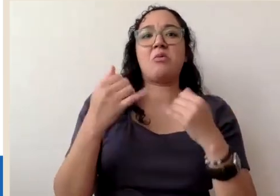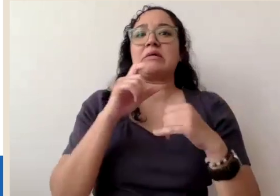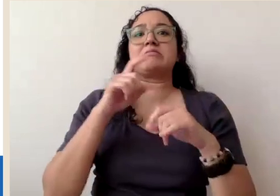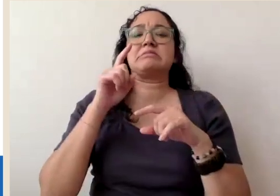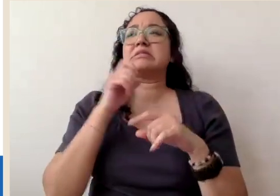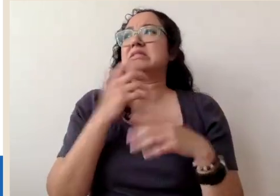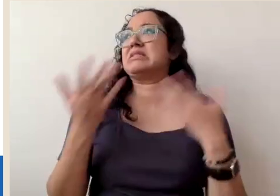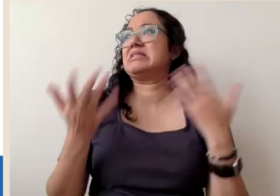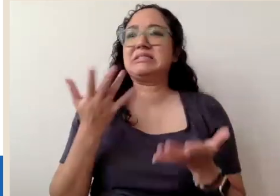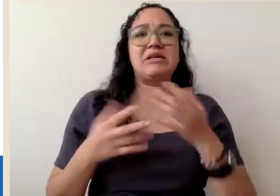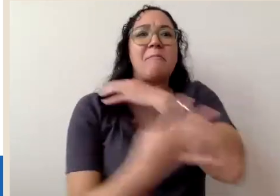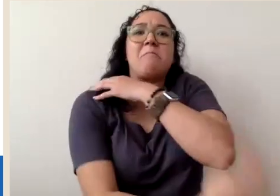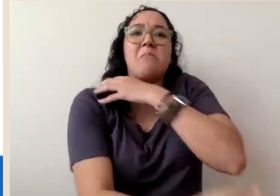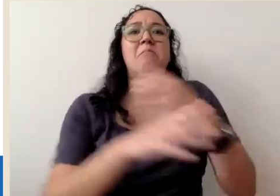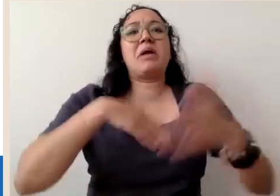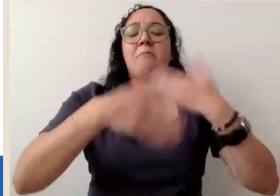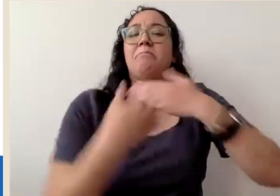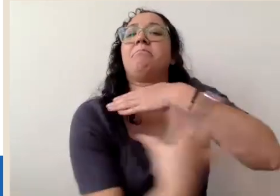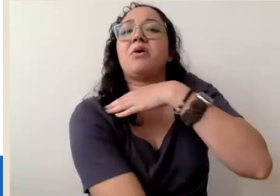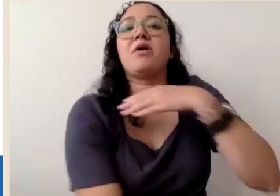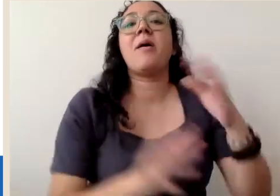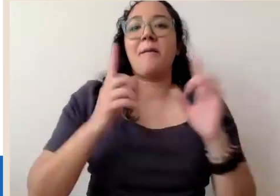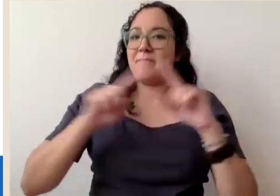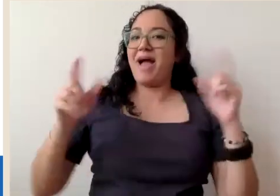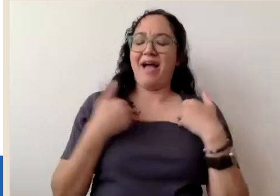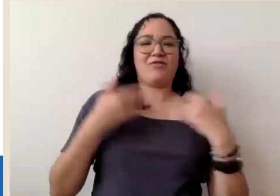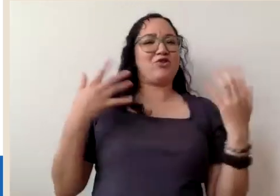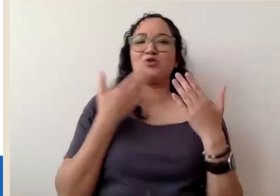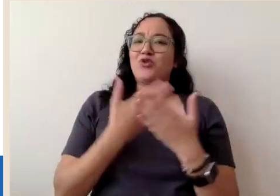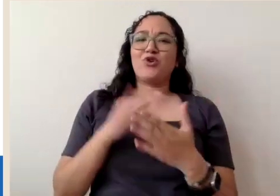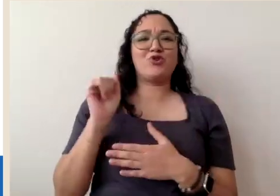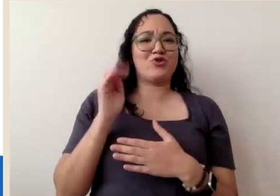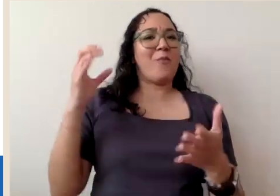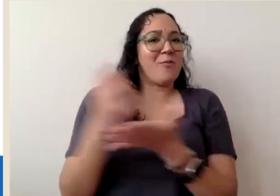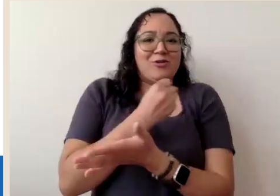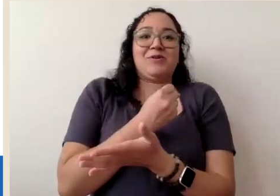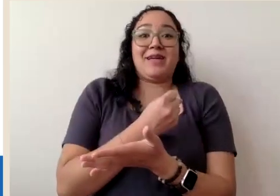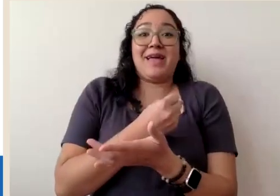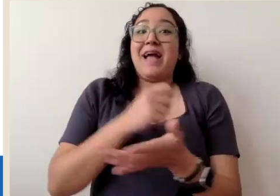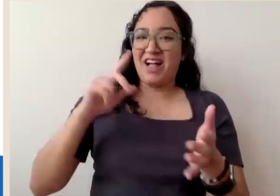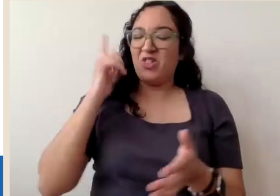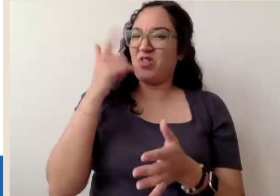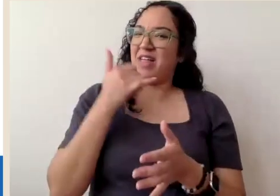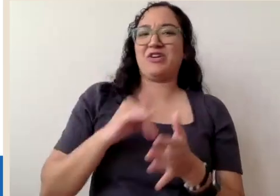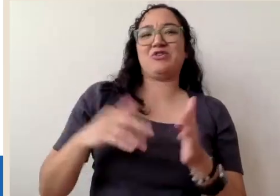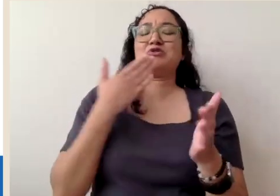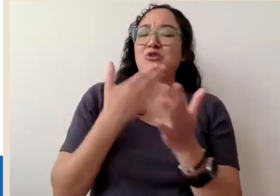them an equitable job opportunity and a meaningful job opportunity and a financially viable job opportunity when they